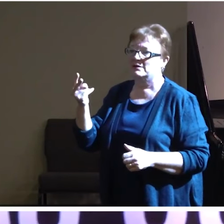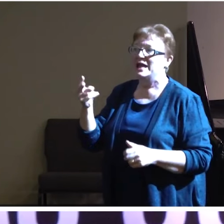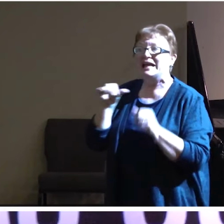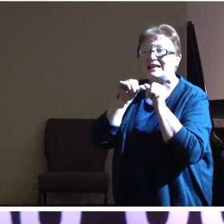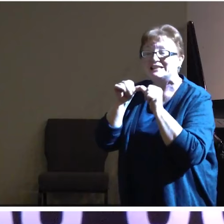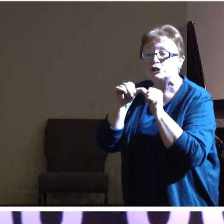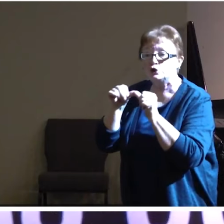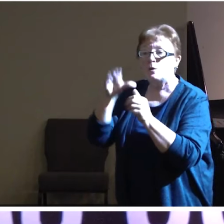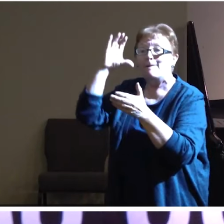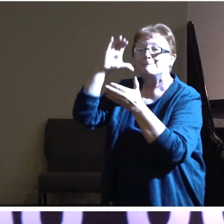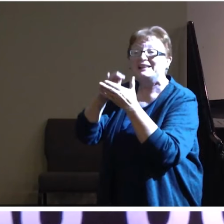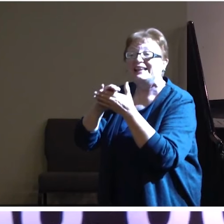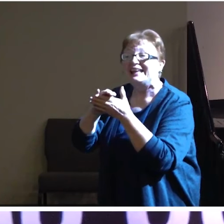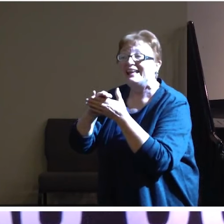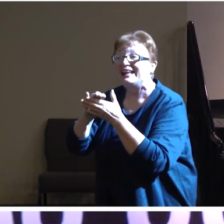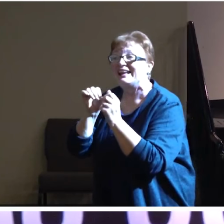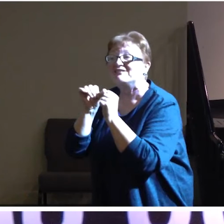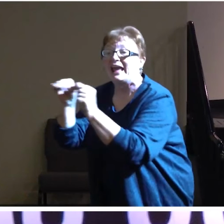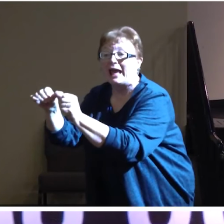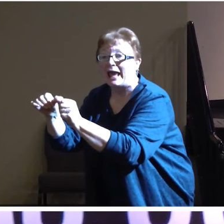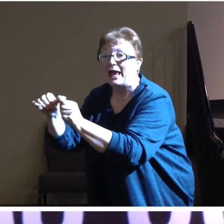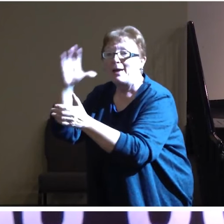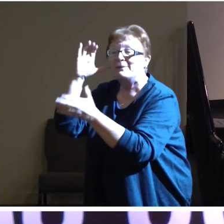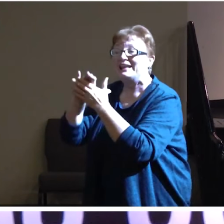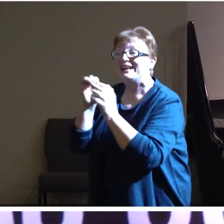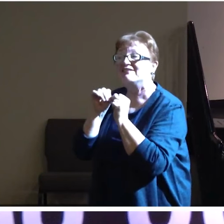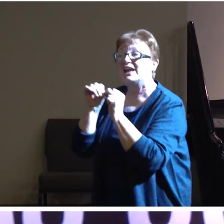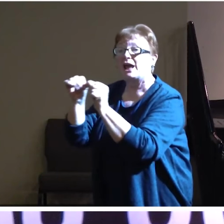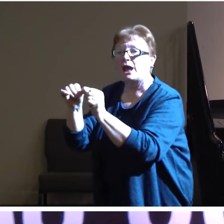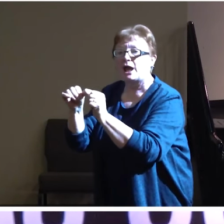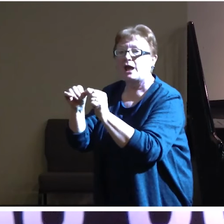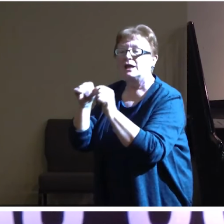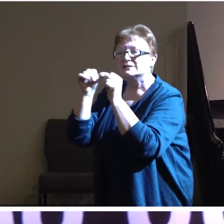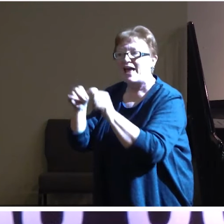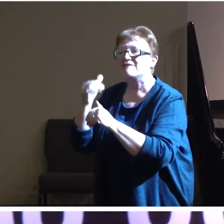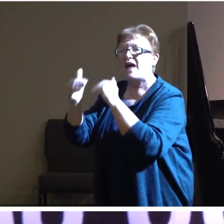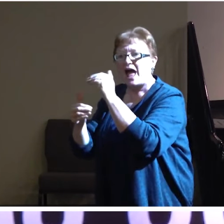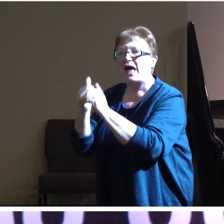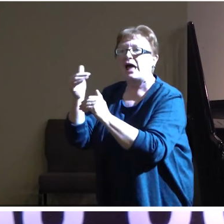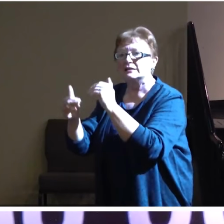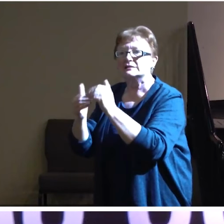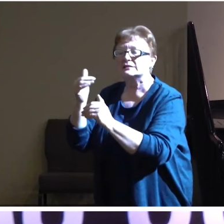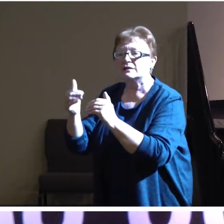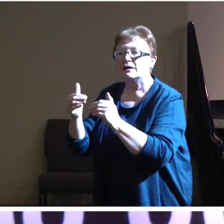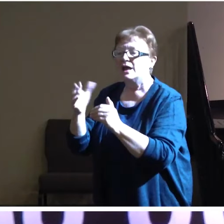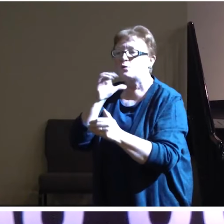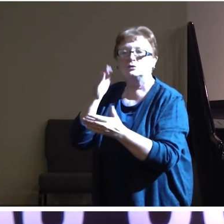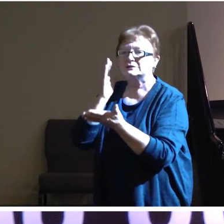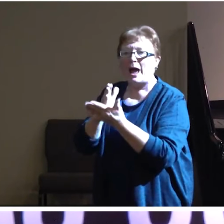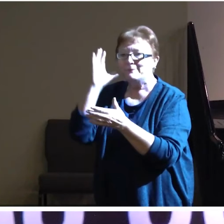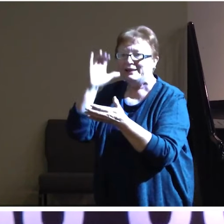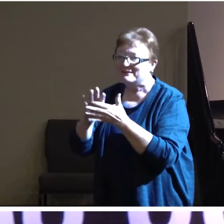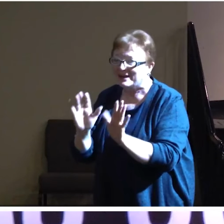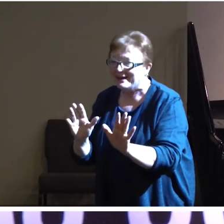believing in God in order that we might be steadfast and that our hope might be sure.